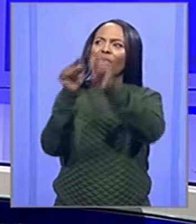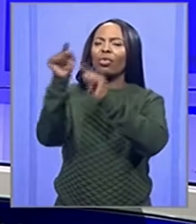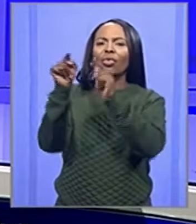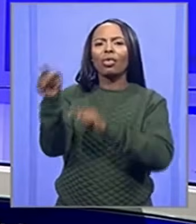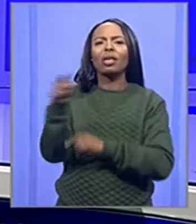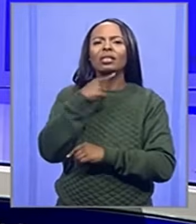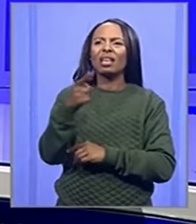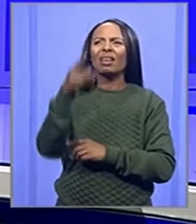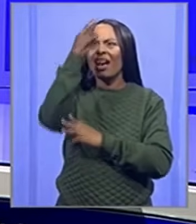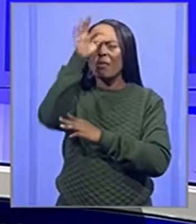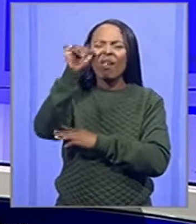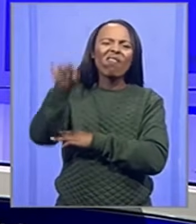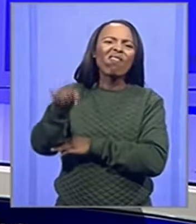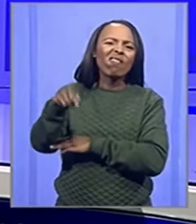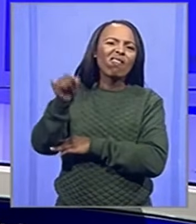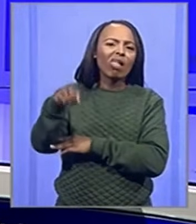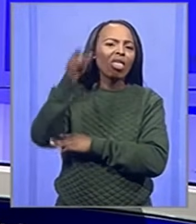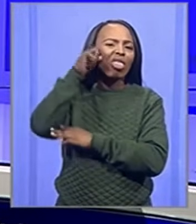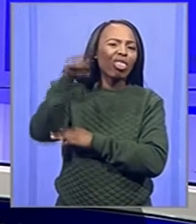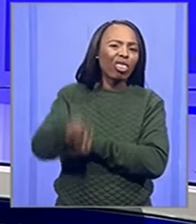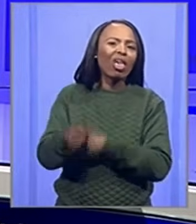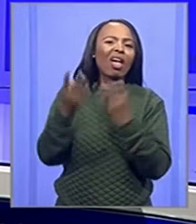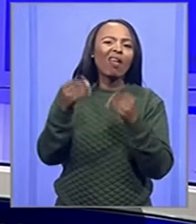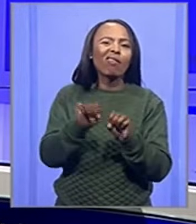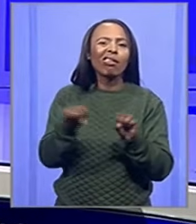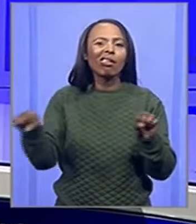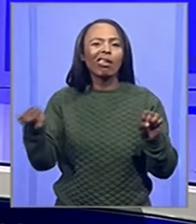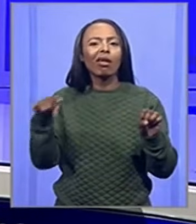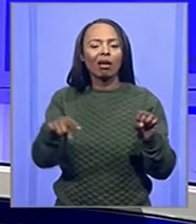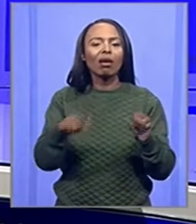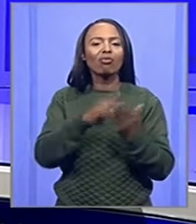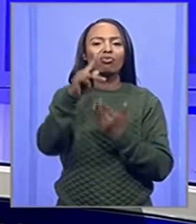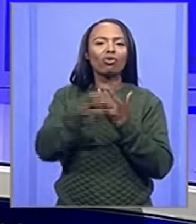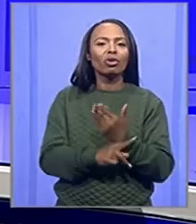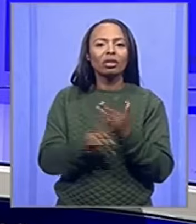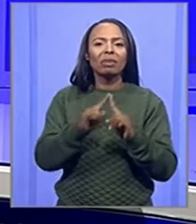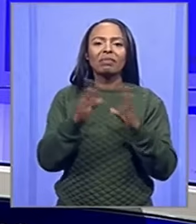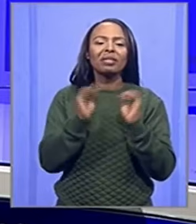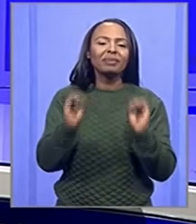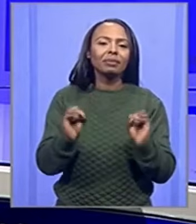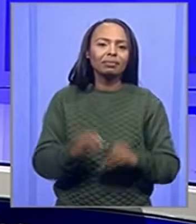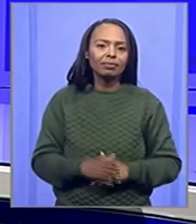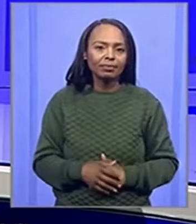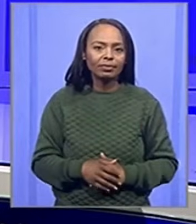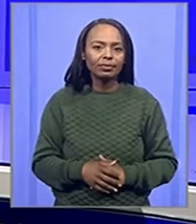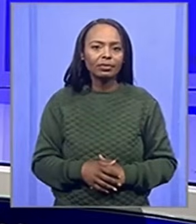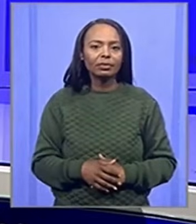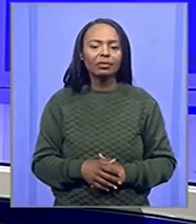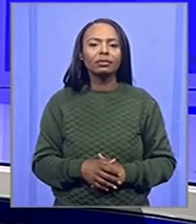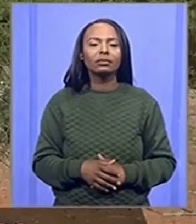ikgatholosa le mororo ba ntse ba lopa dikarabo tebang le projeke e sa wediwang.